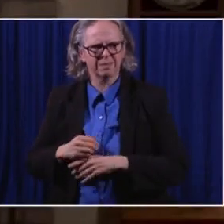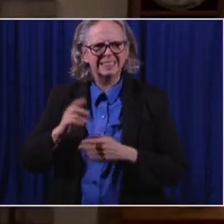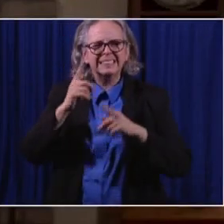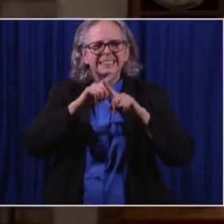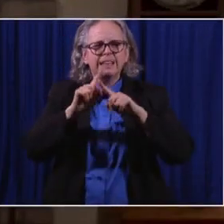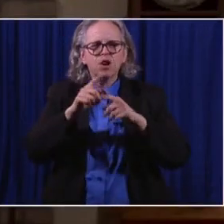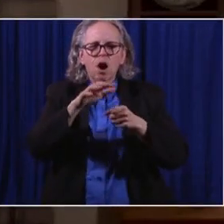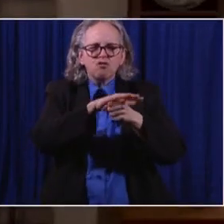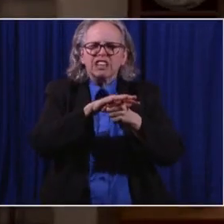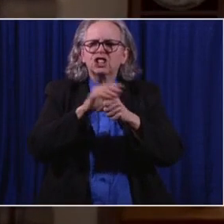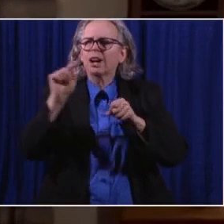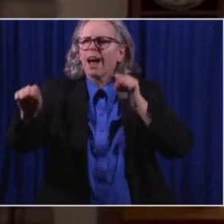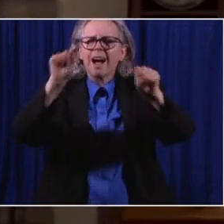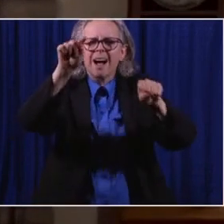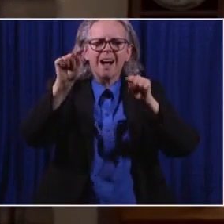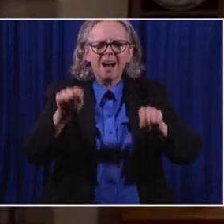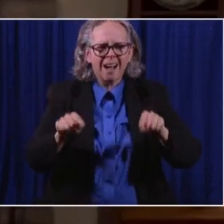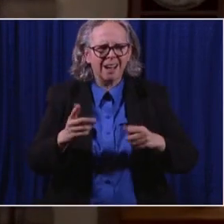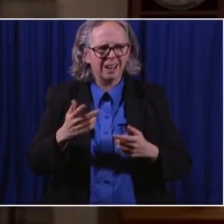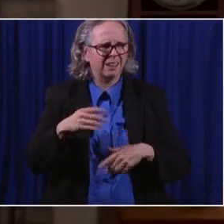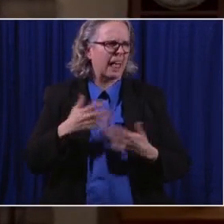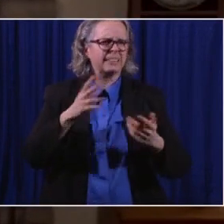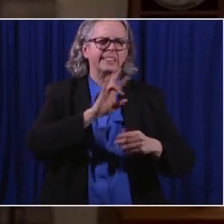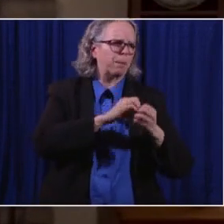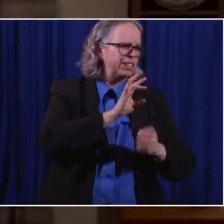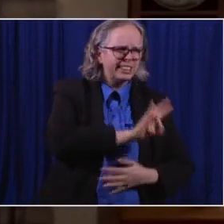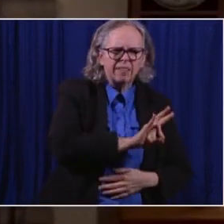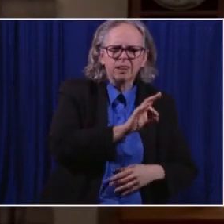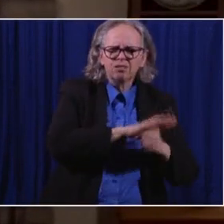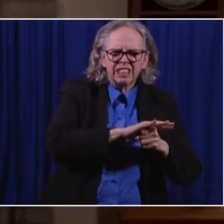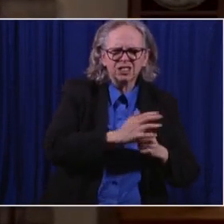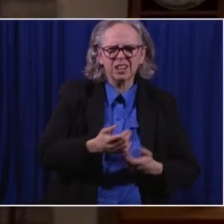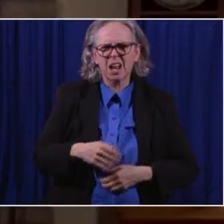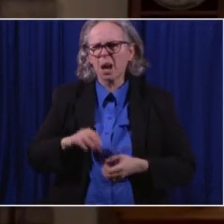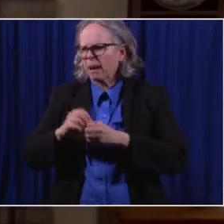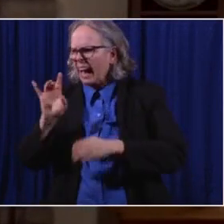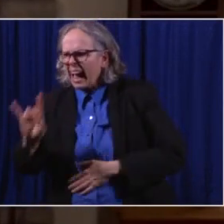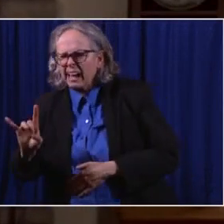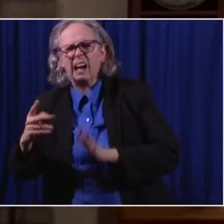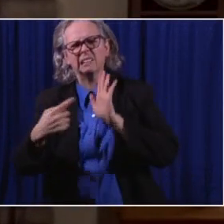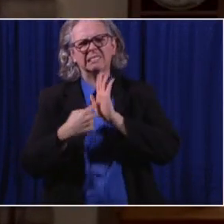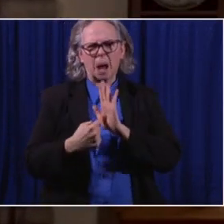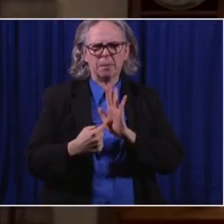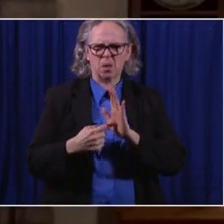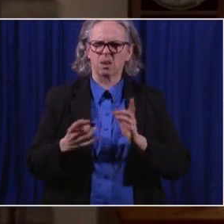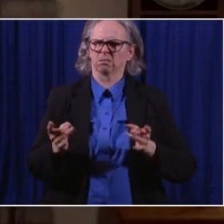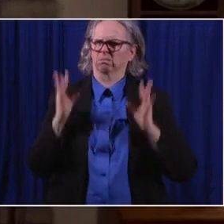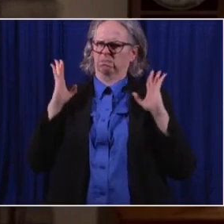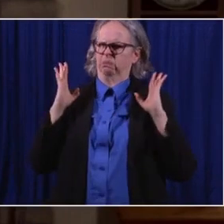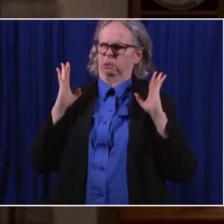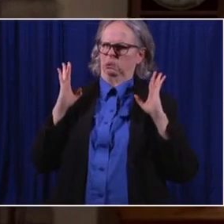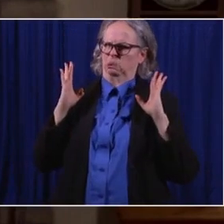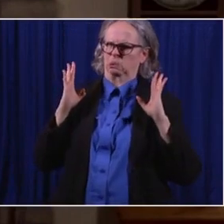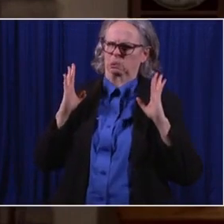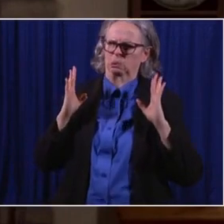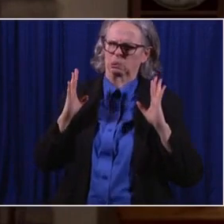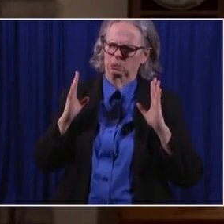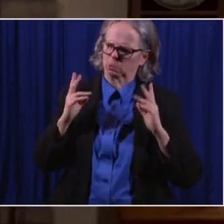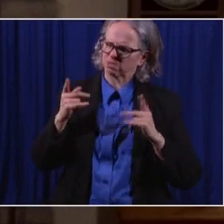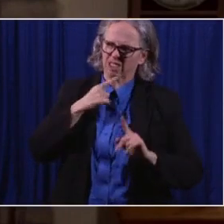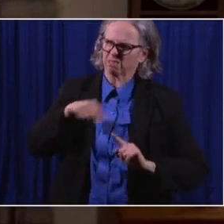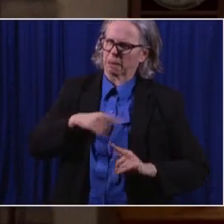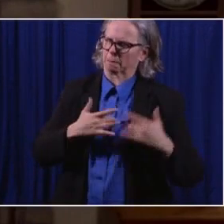regions, region 7, region 8, those are the ones that now are really hit the hardest as far as,